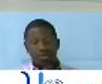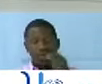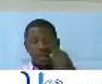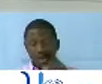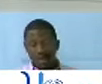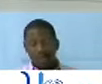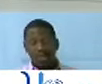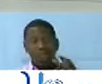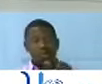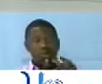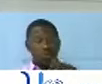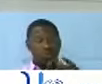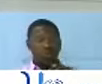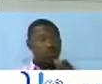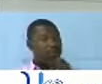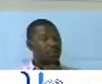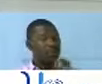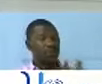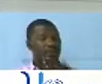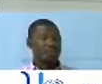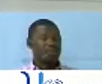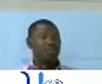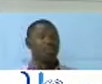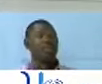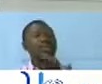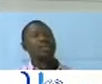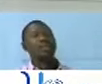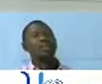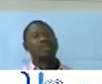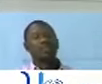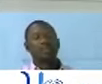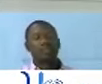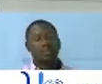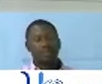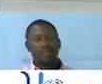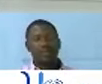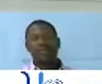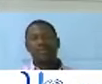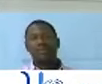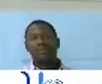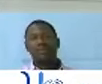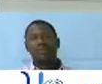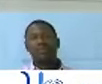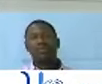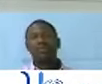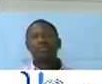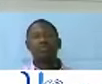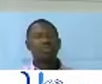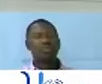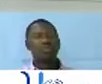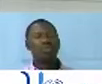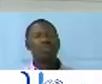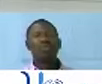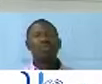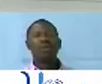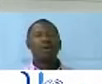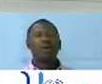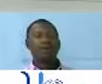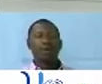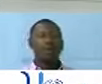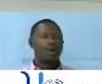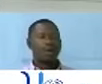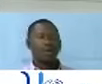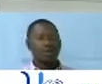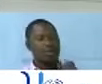set cadeau yi ngay bind tour wi sax yang ko regal la am ci njumte ci tour wi. Our independence as lawyers